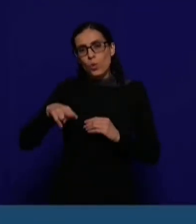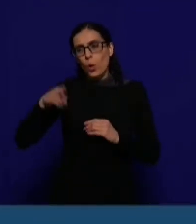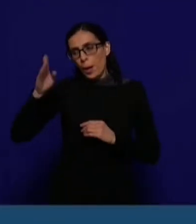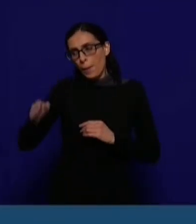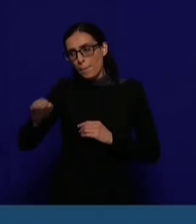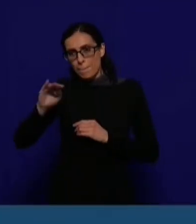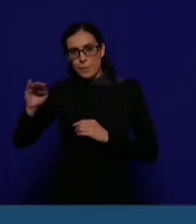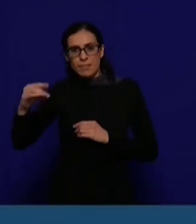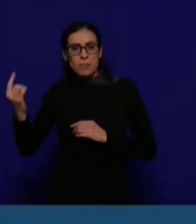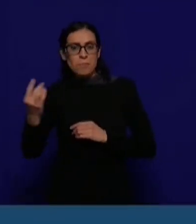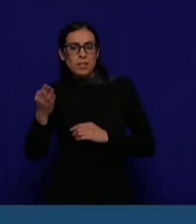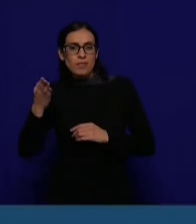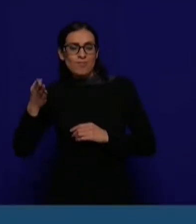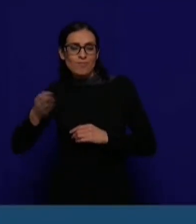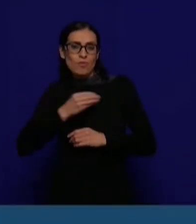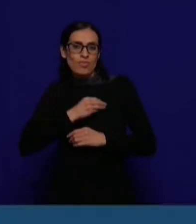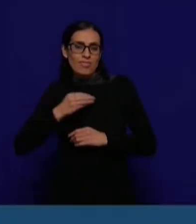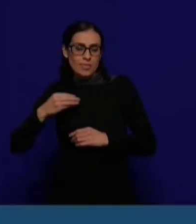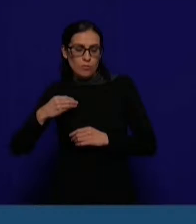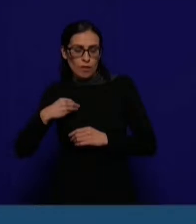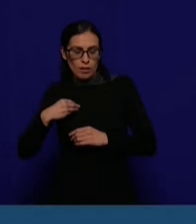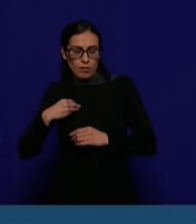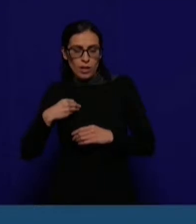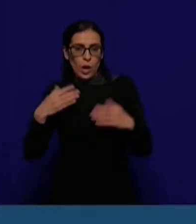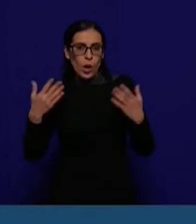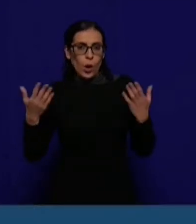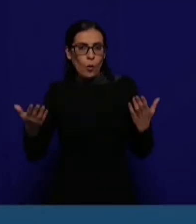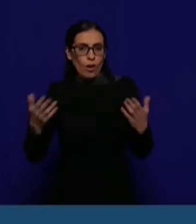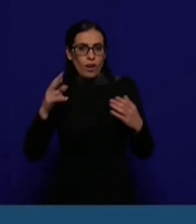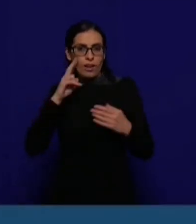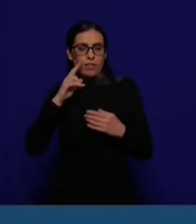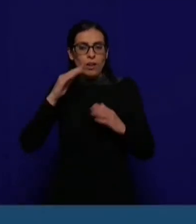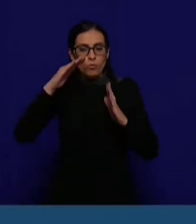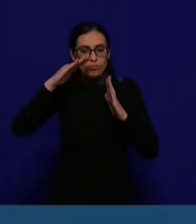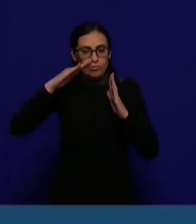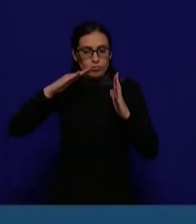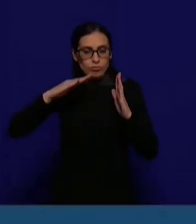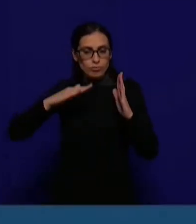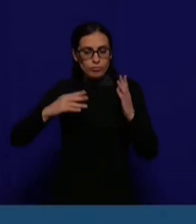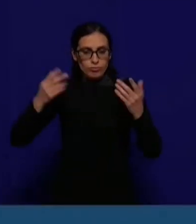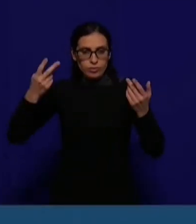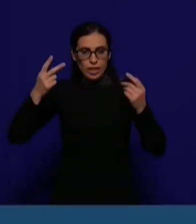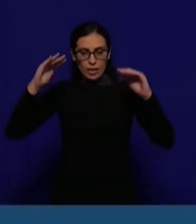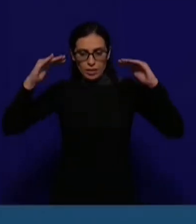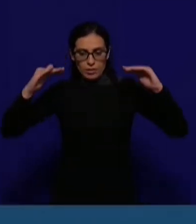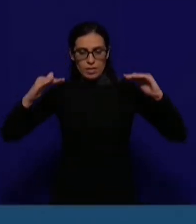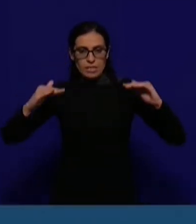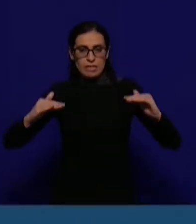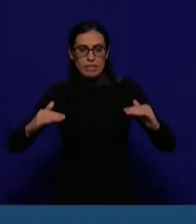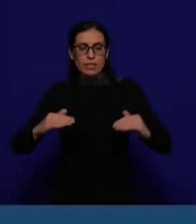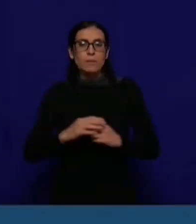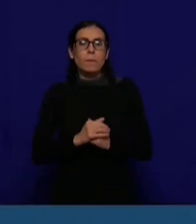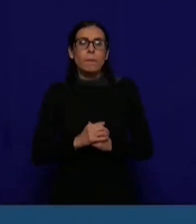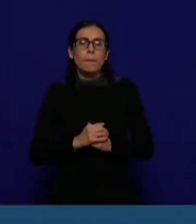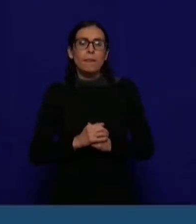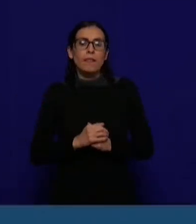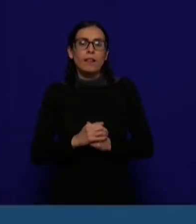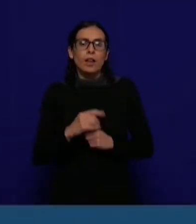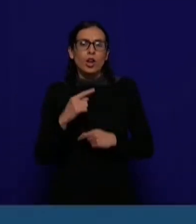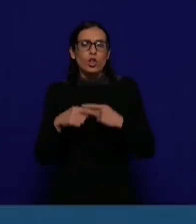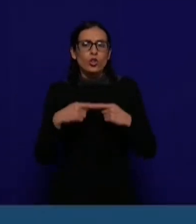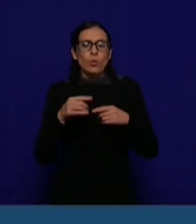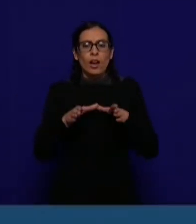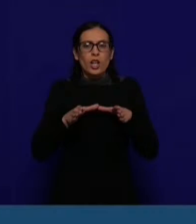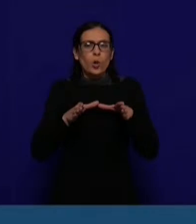dawn il-persuni. Allura hemmhekk qegħdin naraw li l-inċidenza dejjem ukoll nieżla ta' tnejn li huma. Saqsejt ukoll fuq il-kwarantina